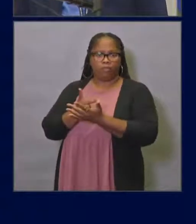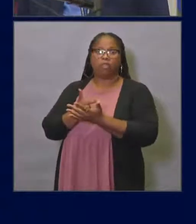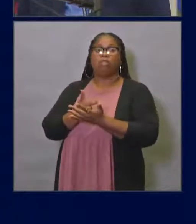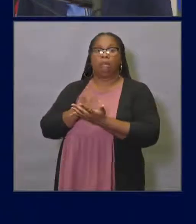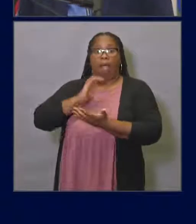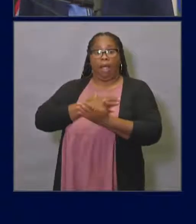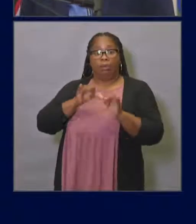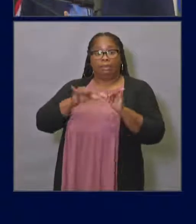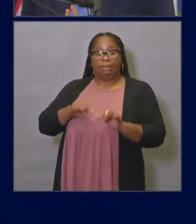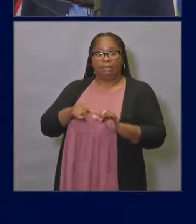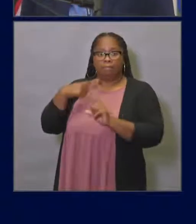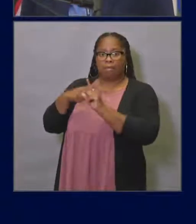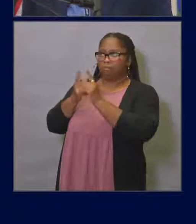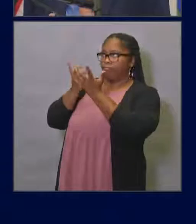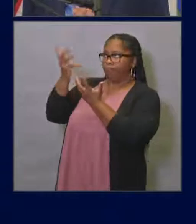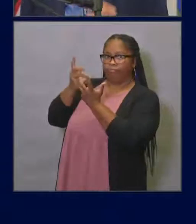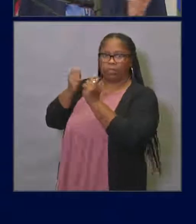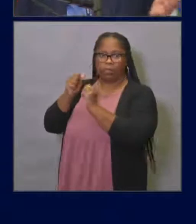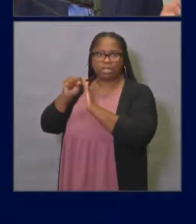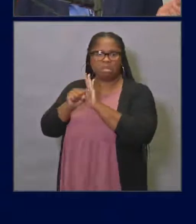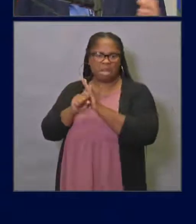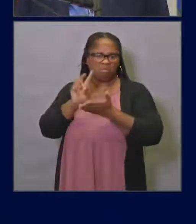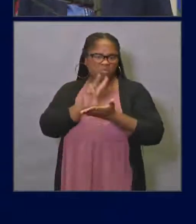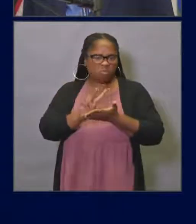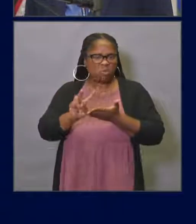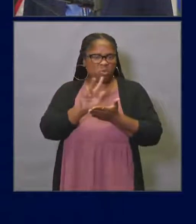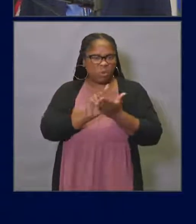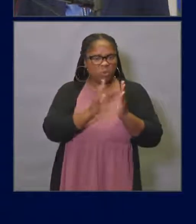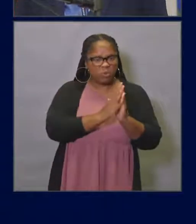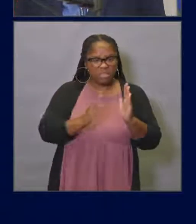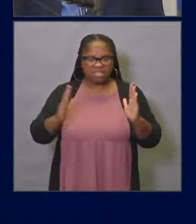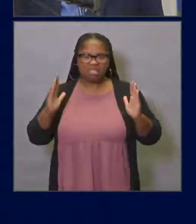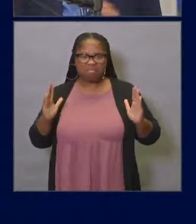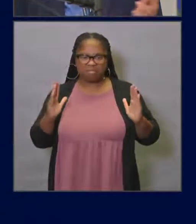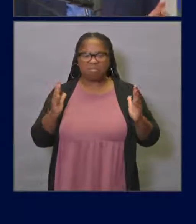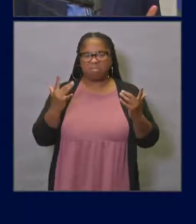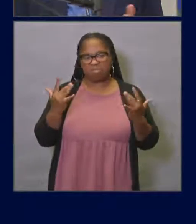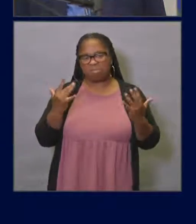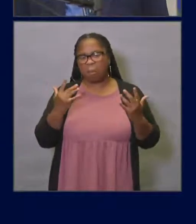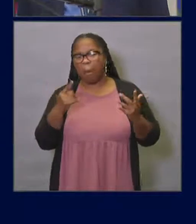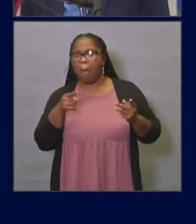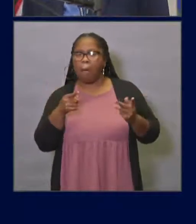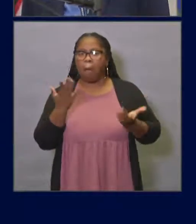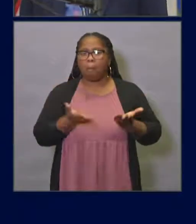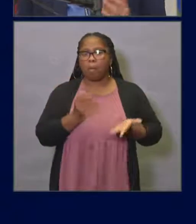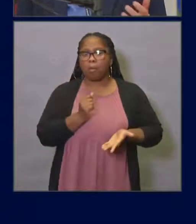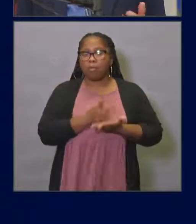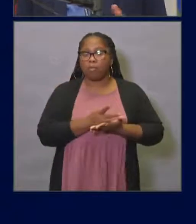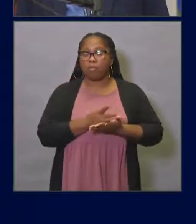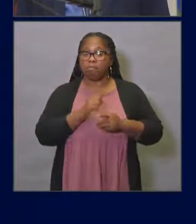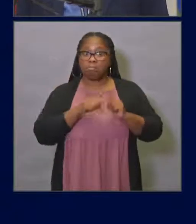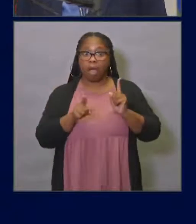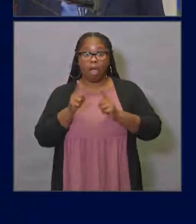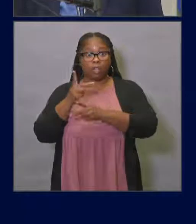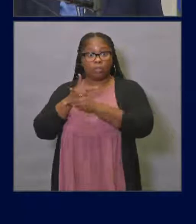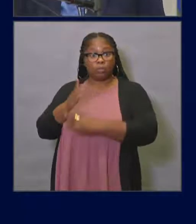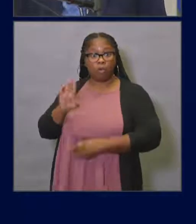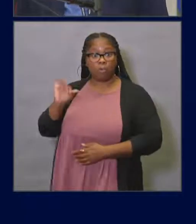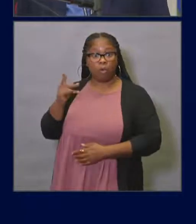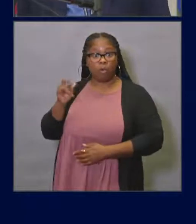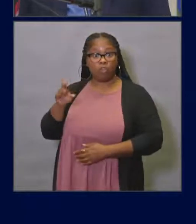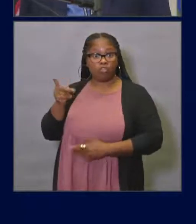state. But we are, as Supervisor Barger noted, looking forward to next week being able to